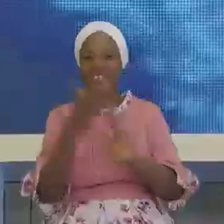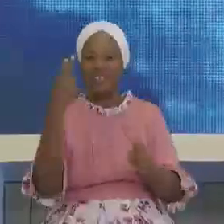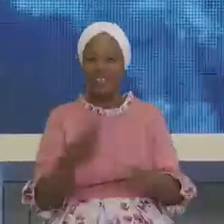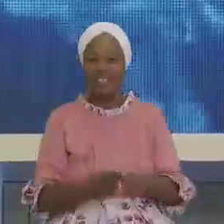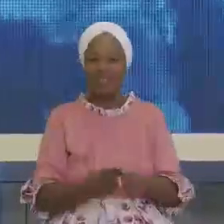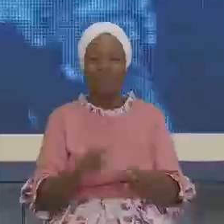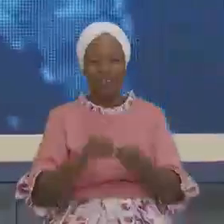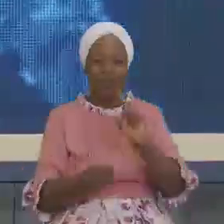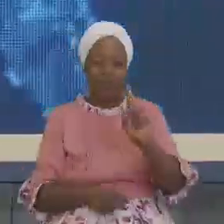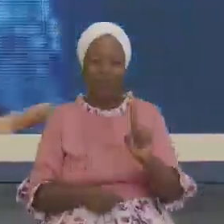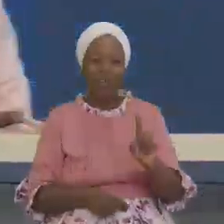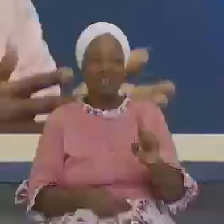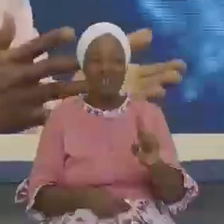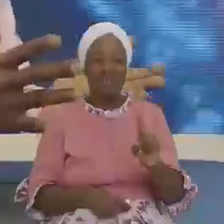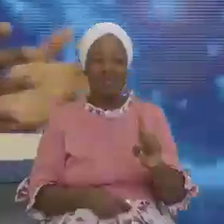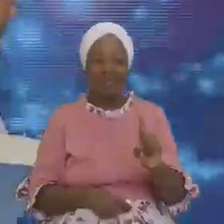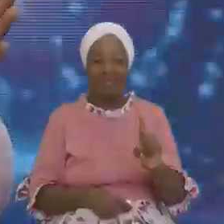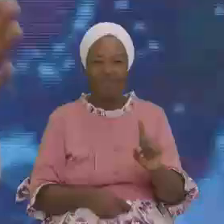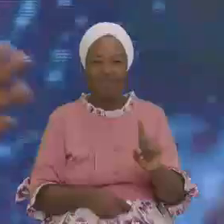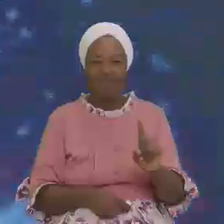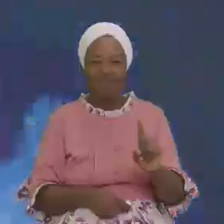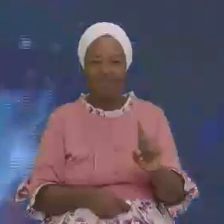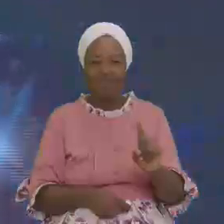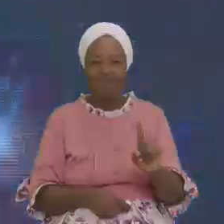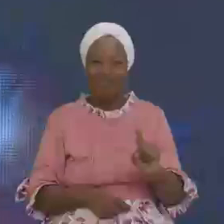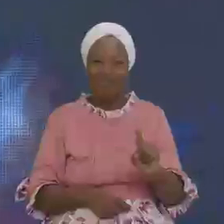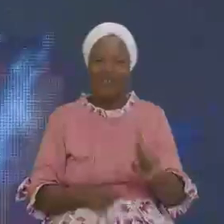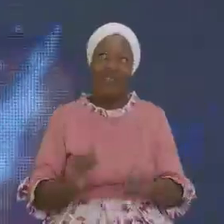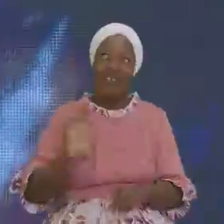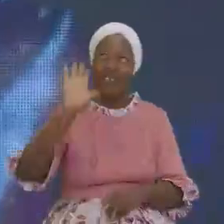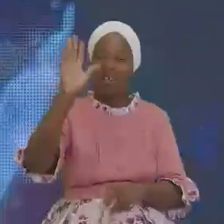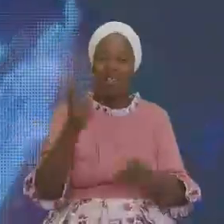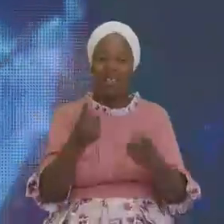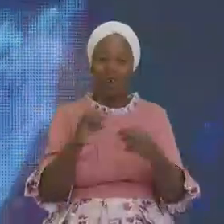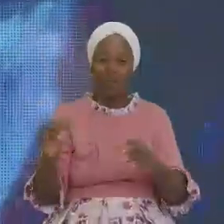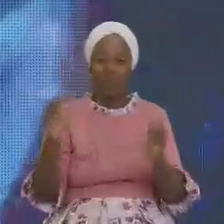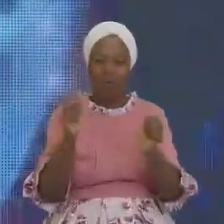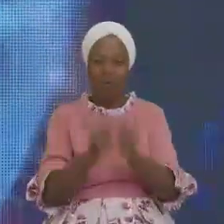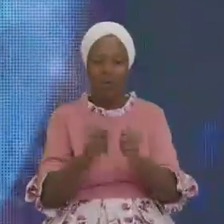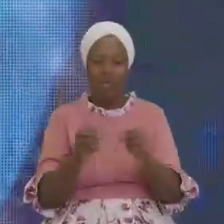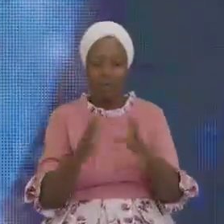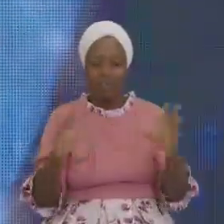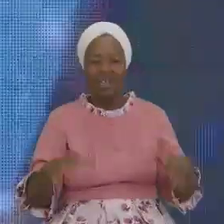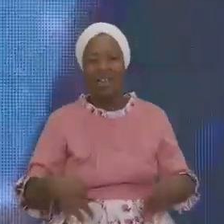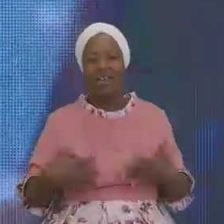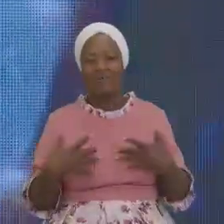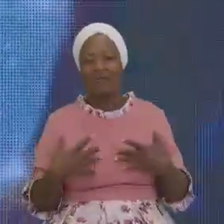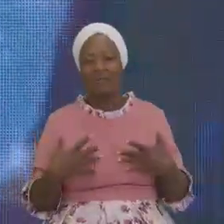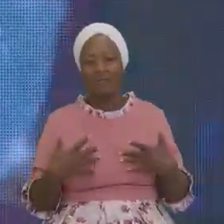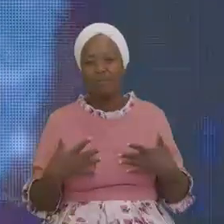Number one, he's coming with abundant life.